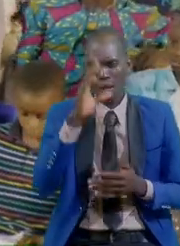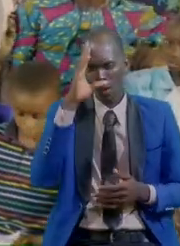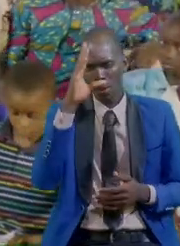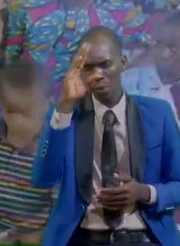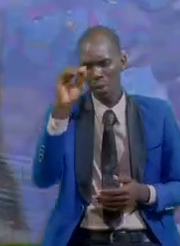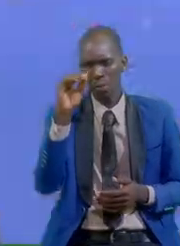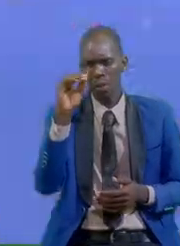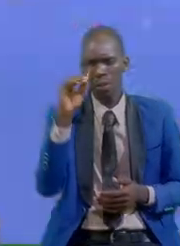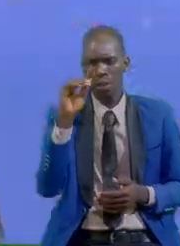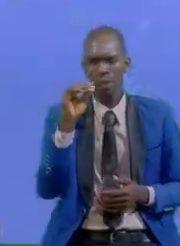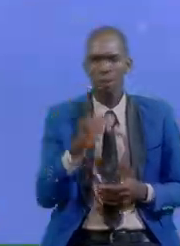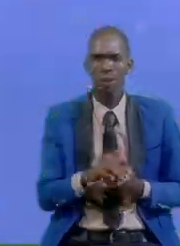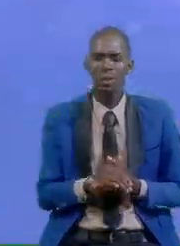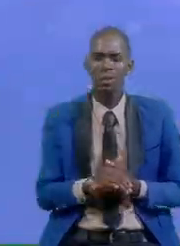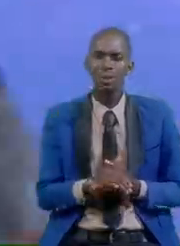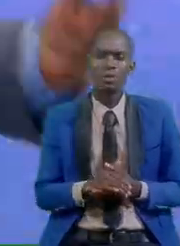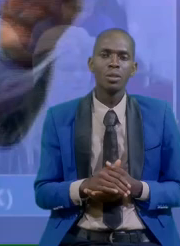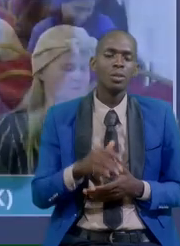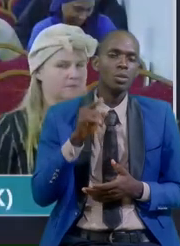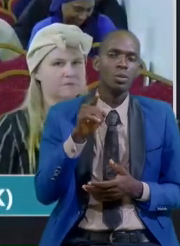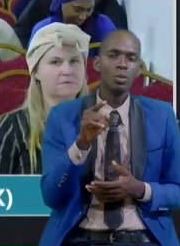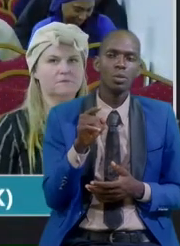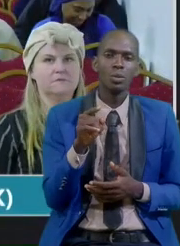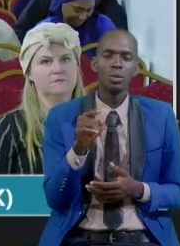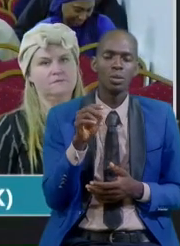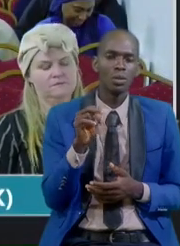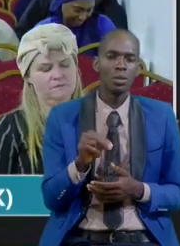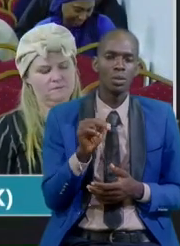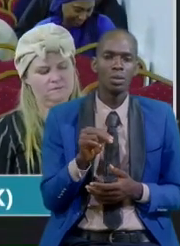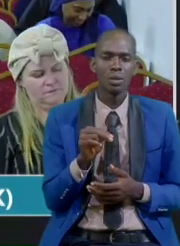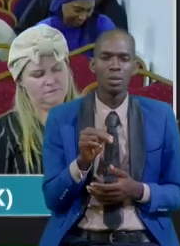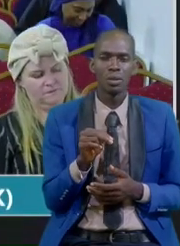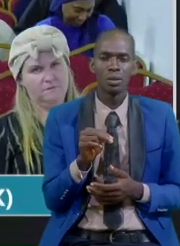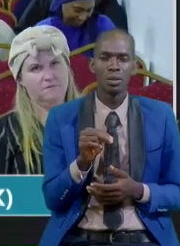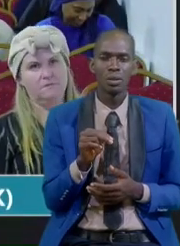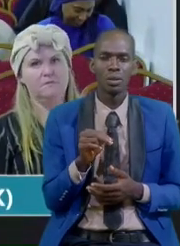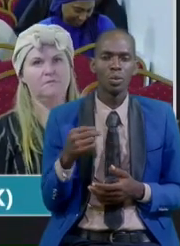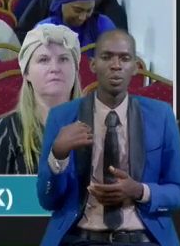In Onitsha some years ago, and they were having,